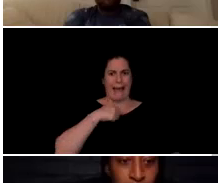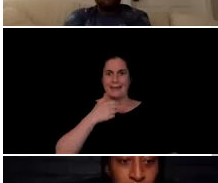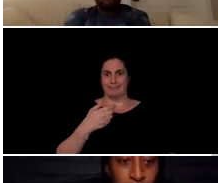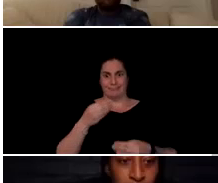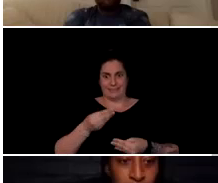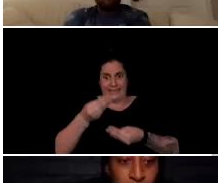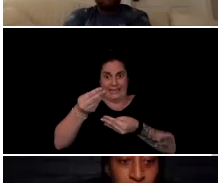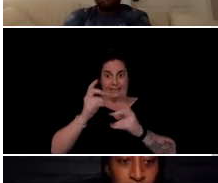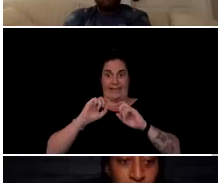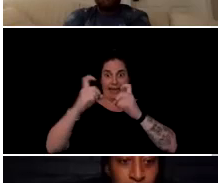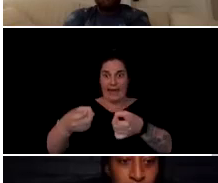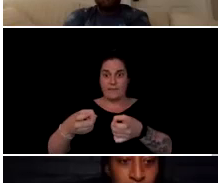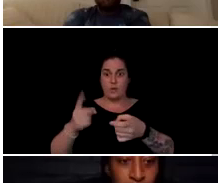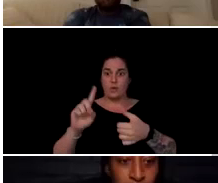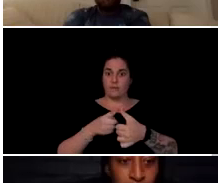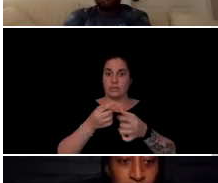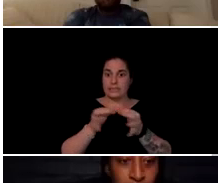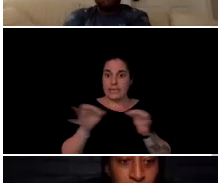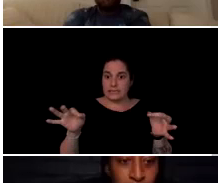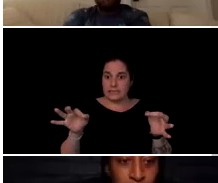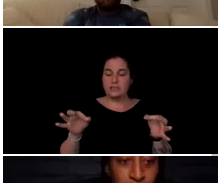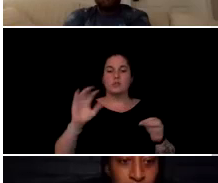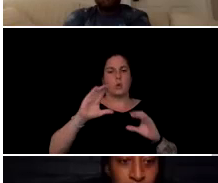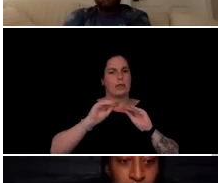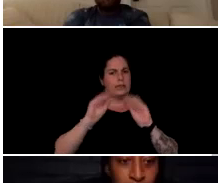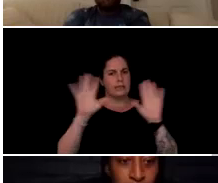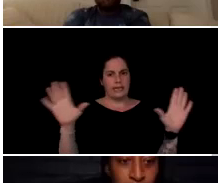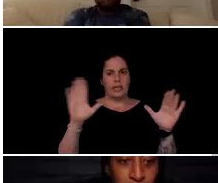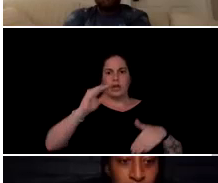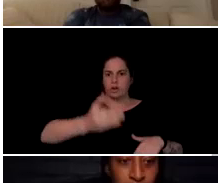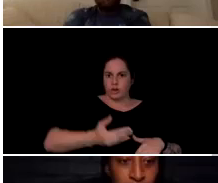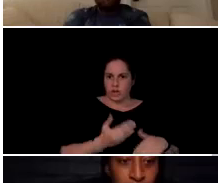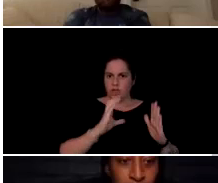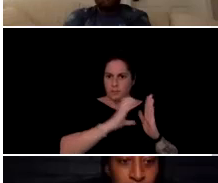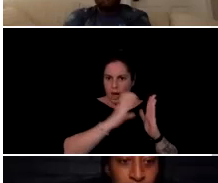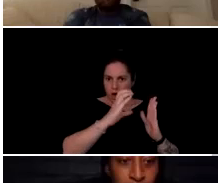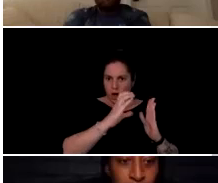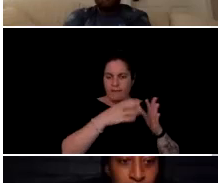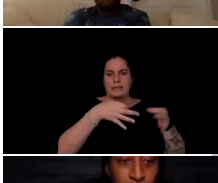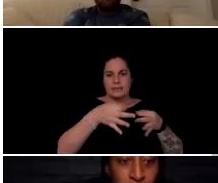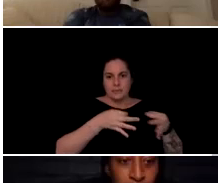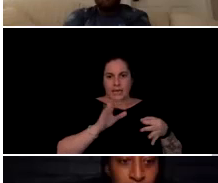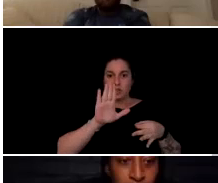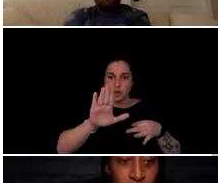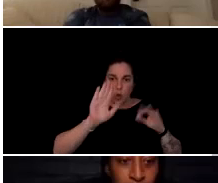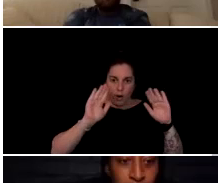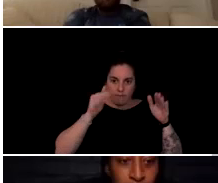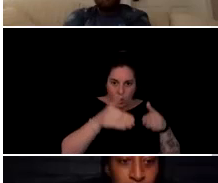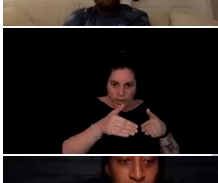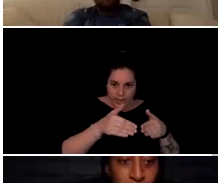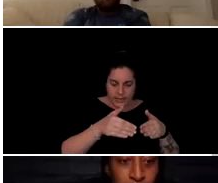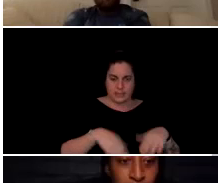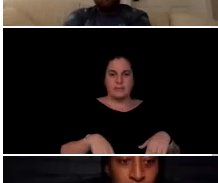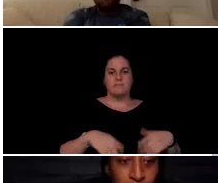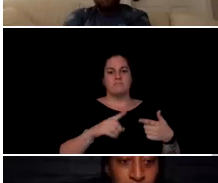sentence, right? So you have a very clear introduction that explains what you're going to be focusing on. You have nice